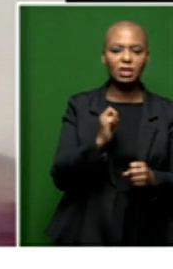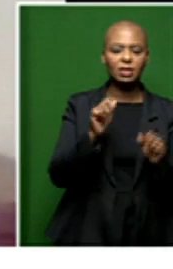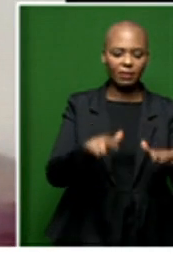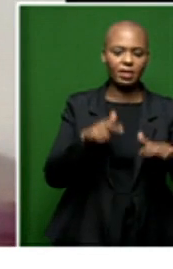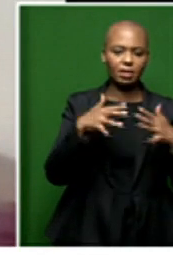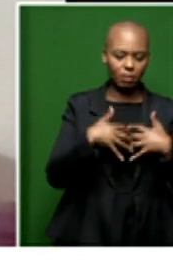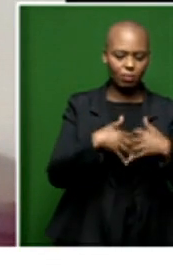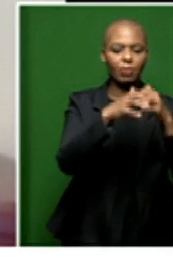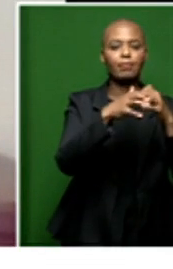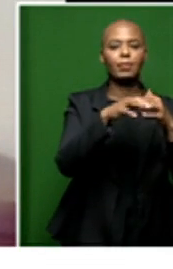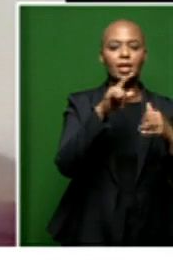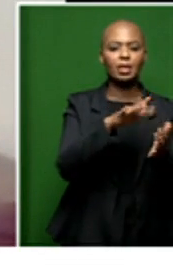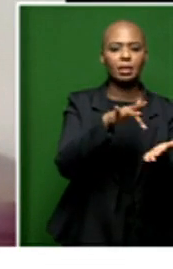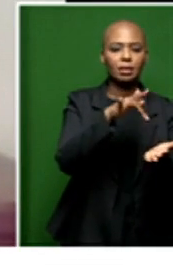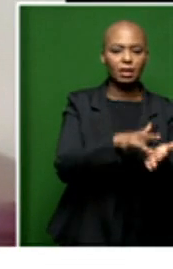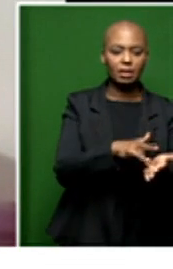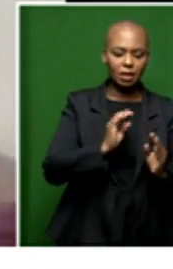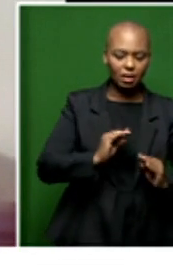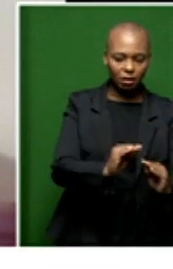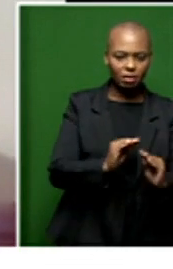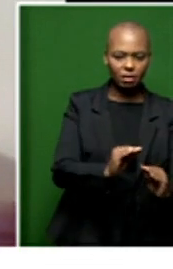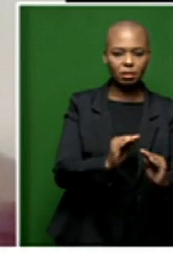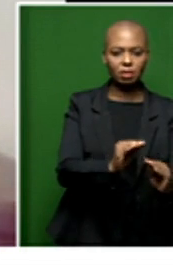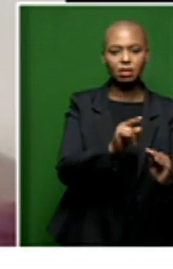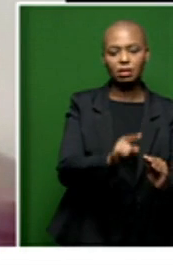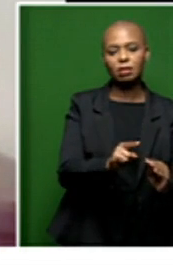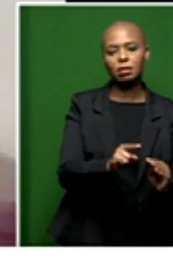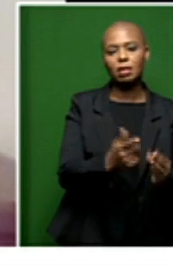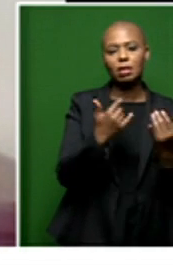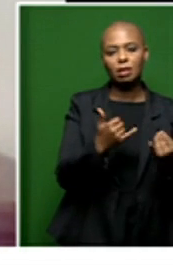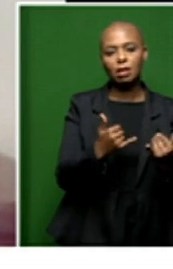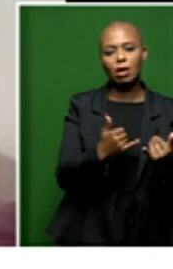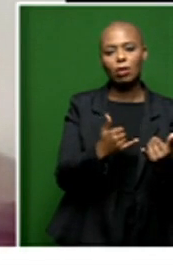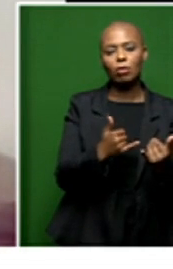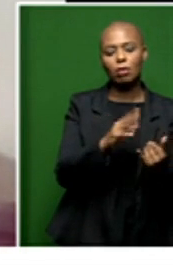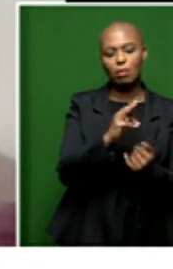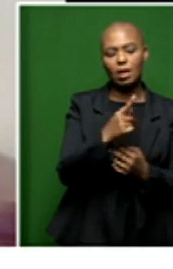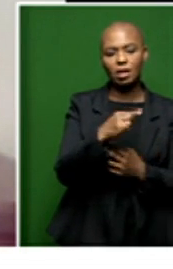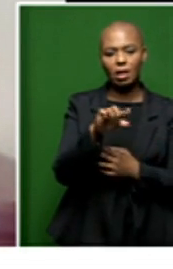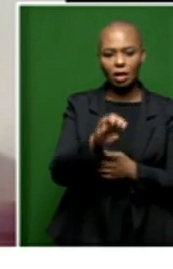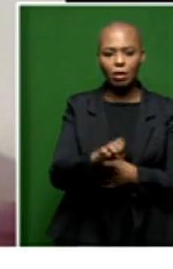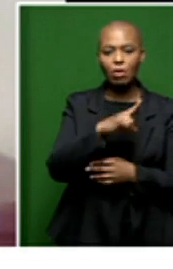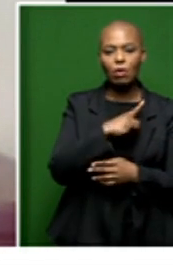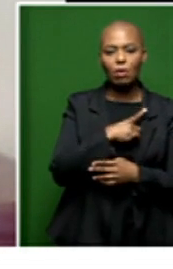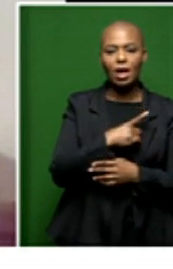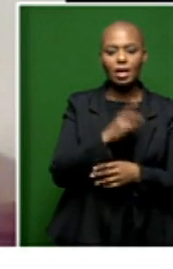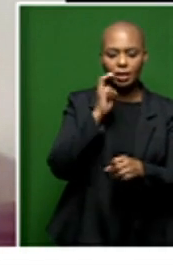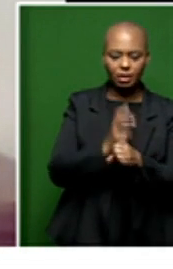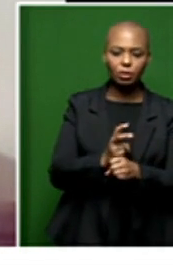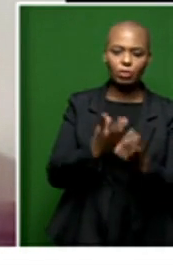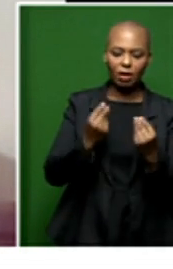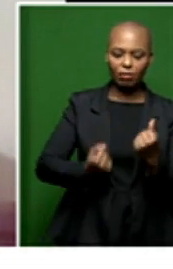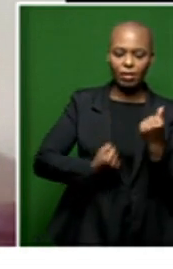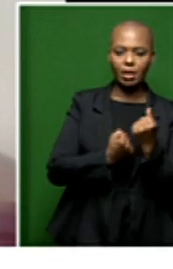and started off just teaching Israeli Krav Mag, but found that it is important to have some other backup techniques with